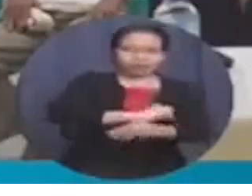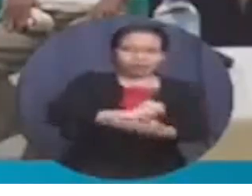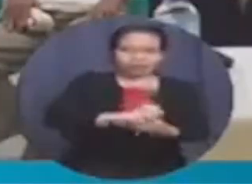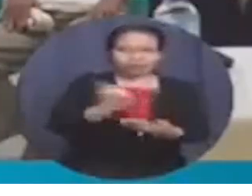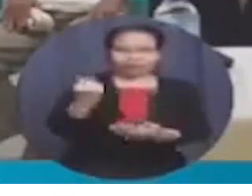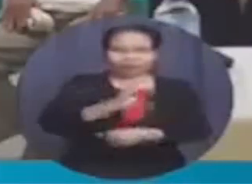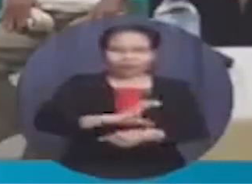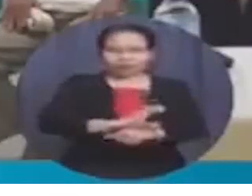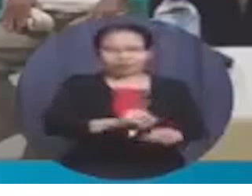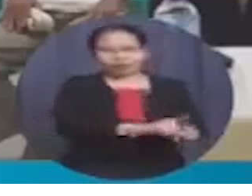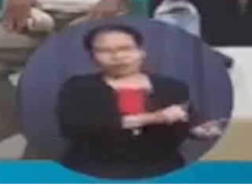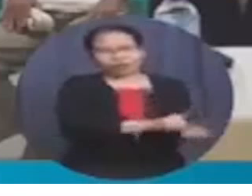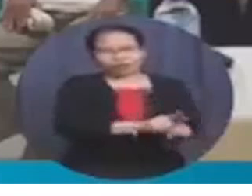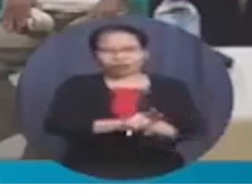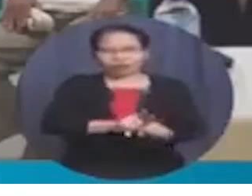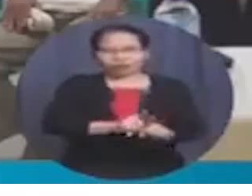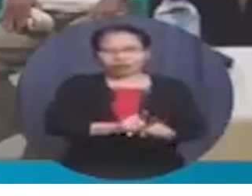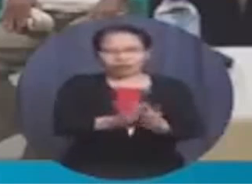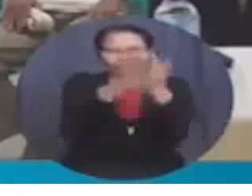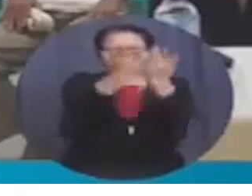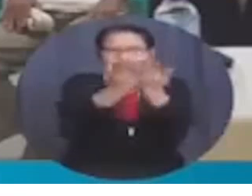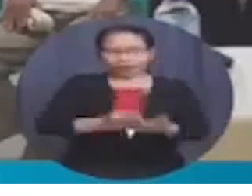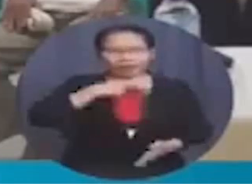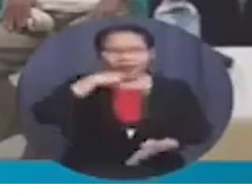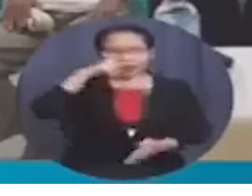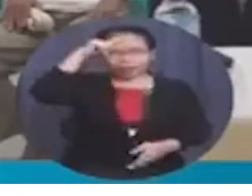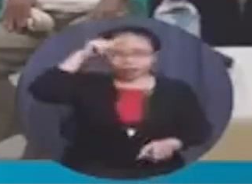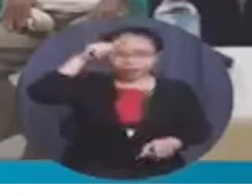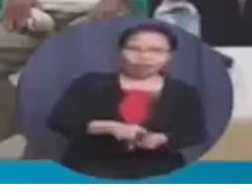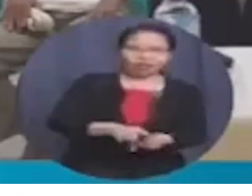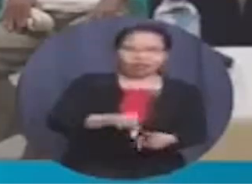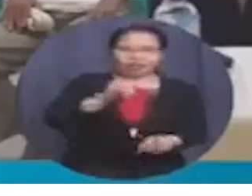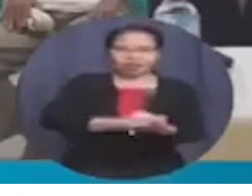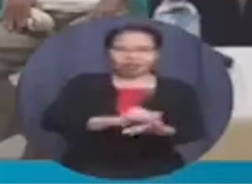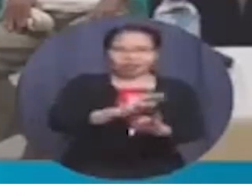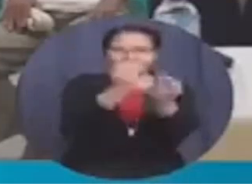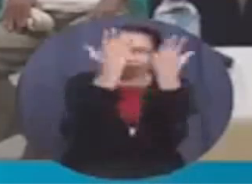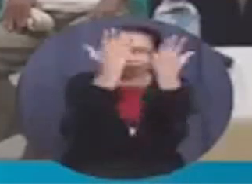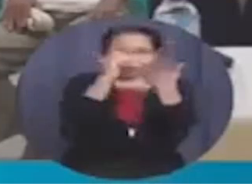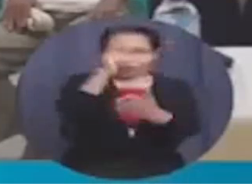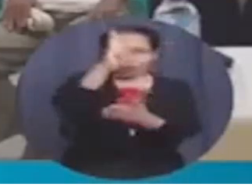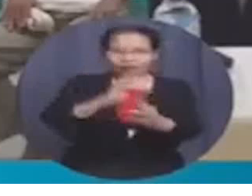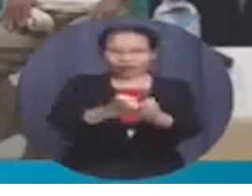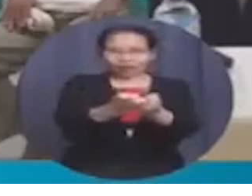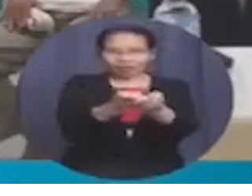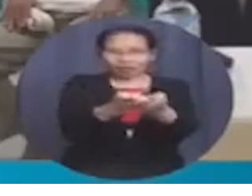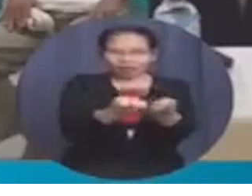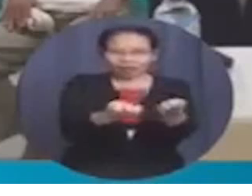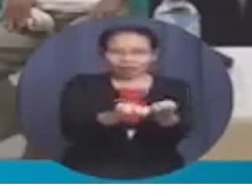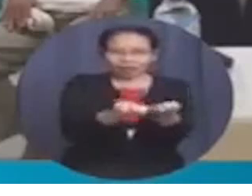other churches also. The Bible does not conform to that information that God is